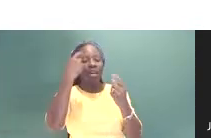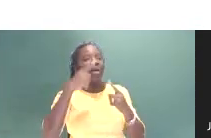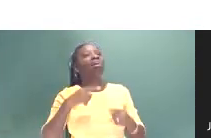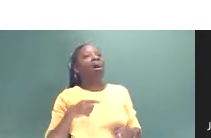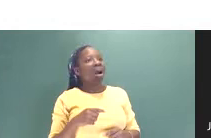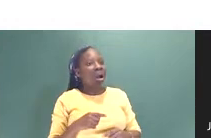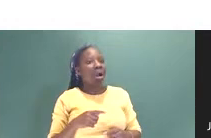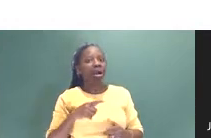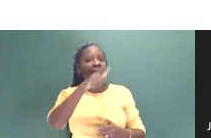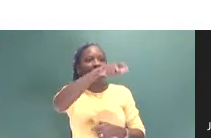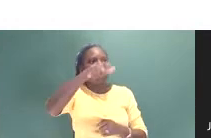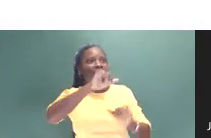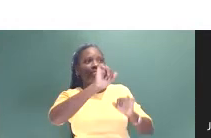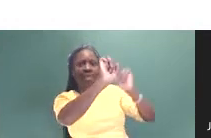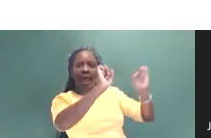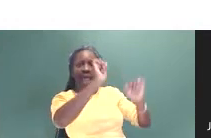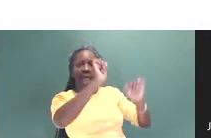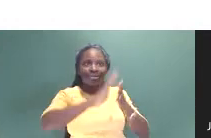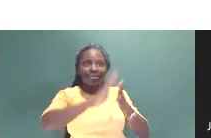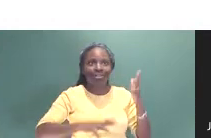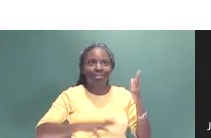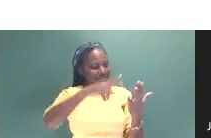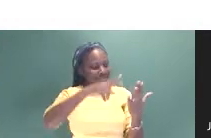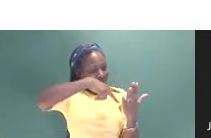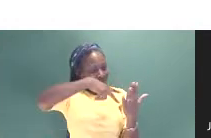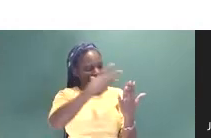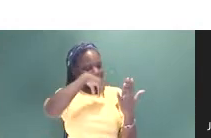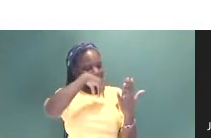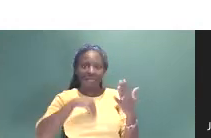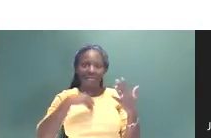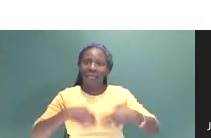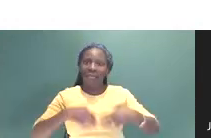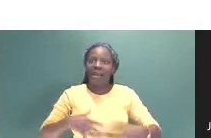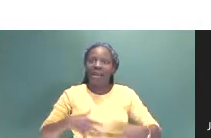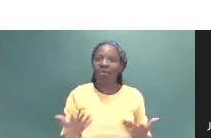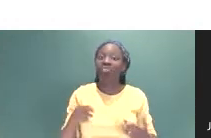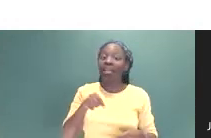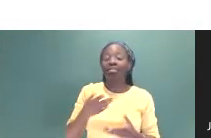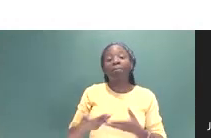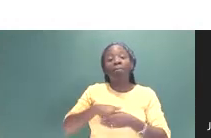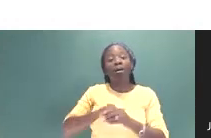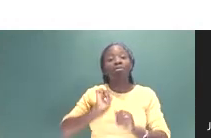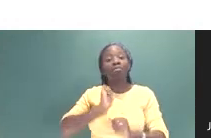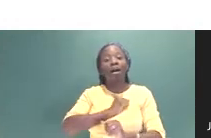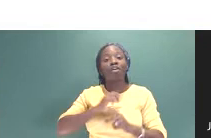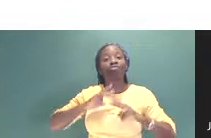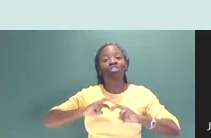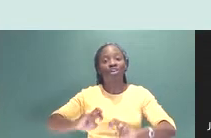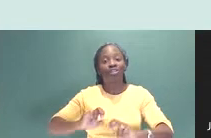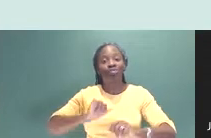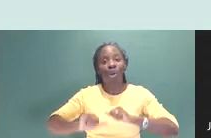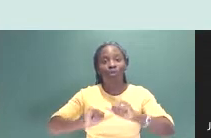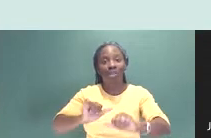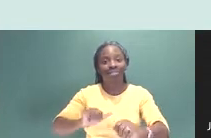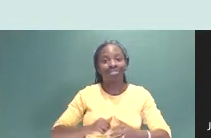people from different countries. So that was quite a nice part of this research process. Next slide, please, Mary.